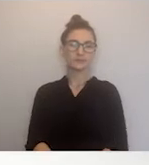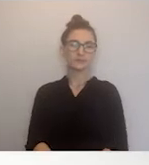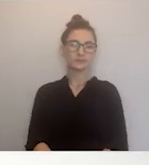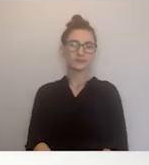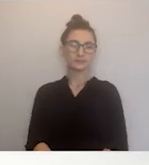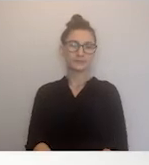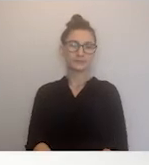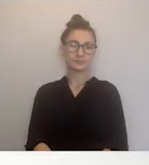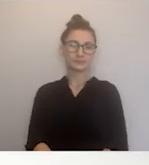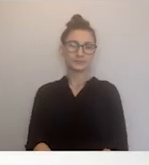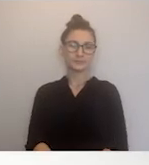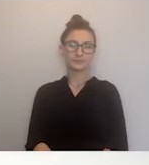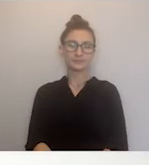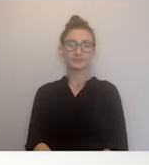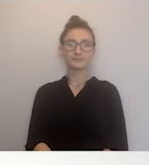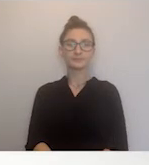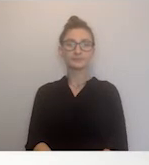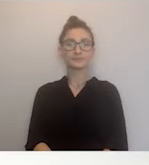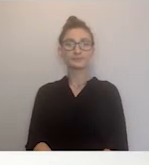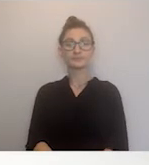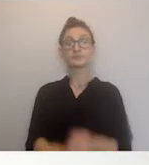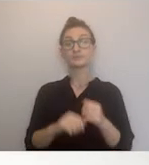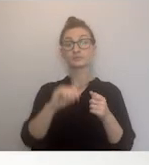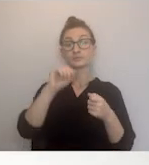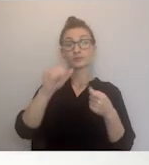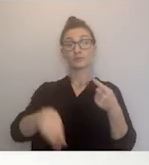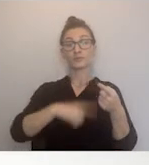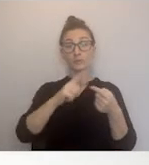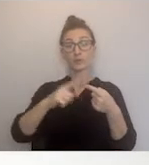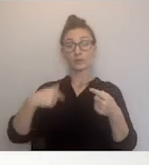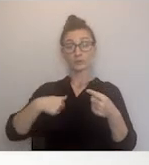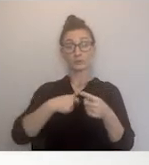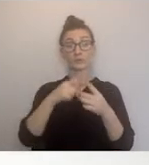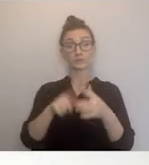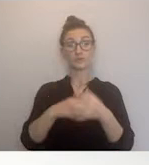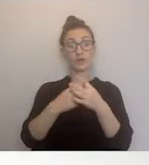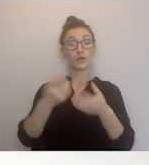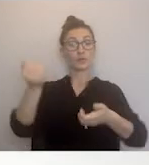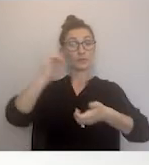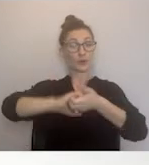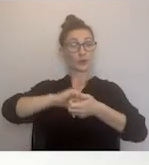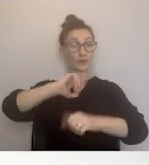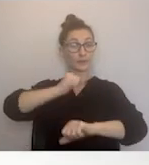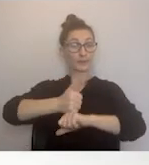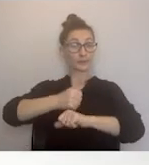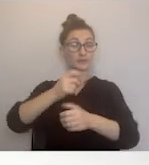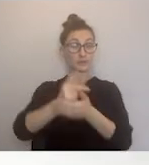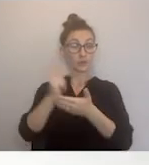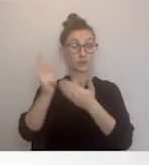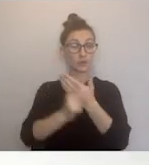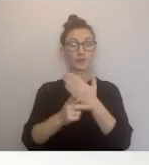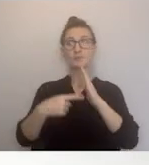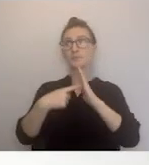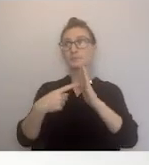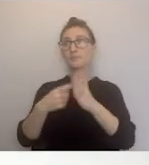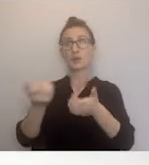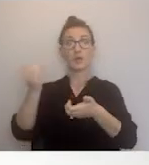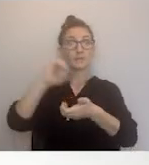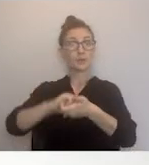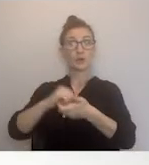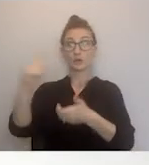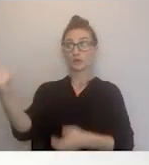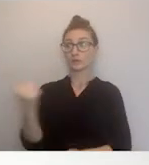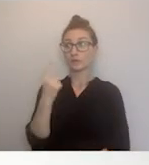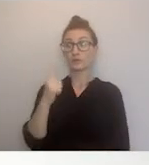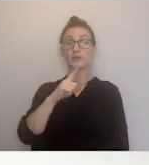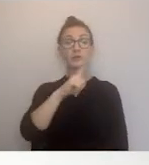like the Winter Park Health Foundation in town. Whenever we create a partner-based program, so this would be if we're working out in a community and